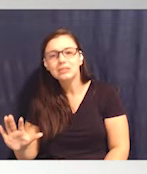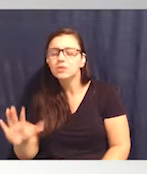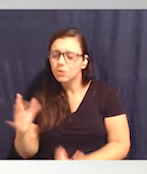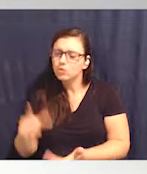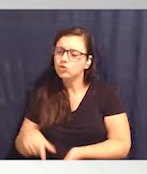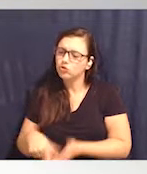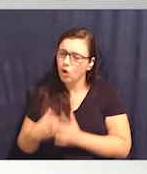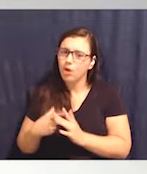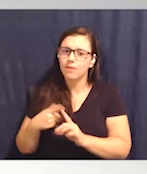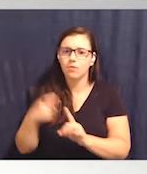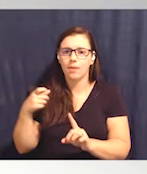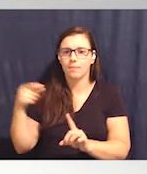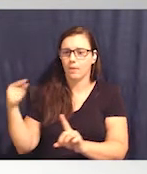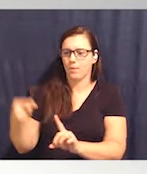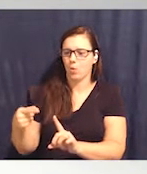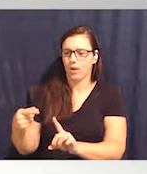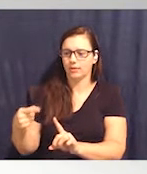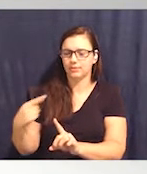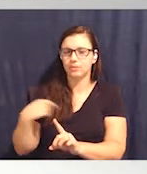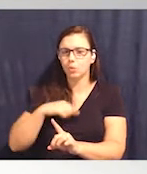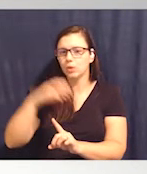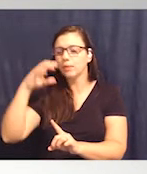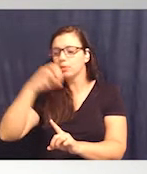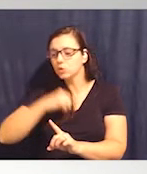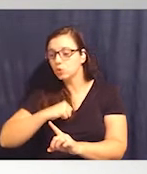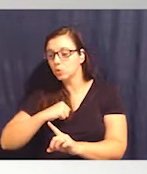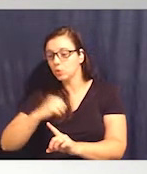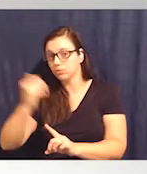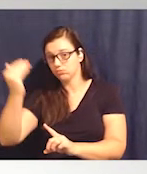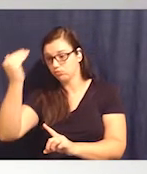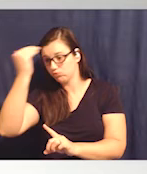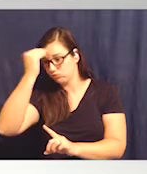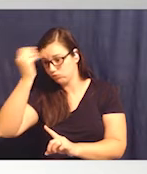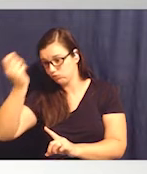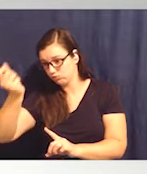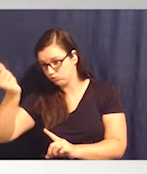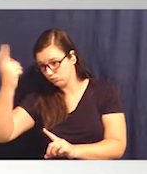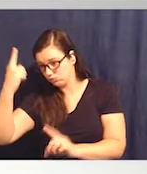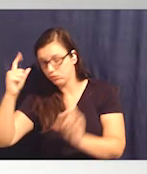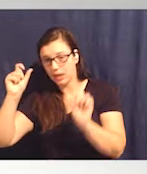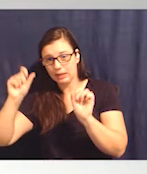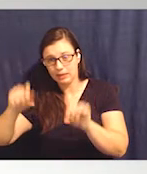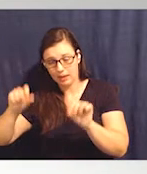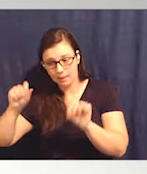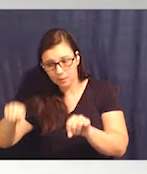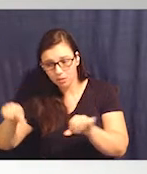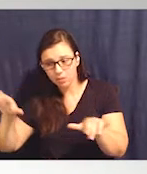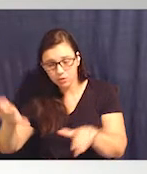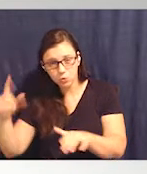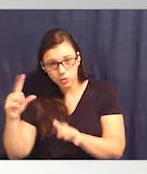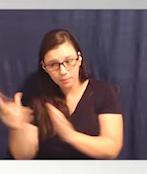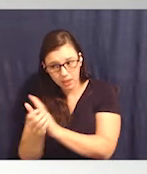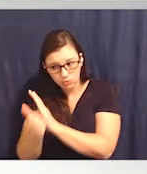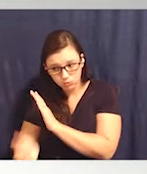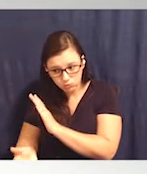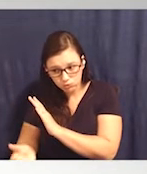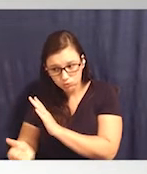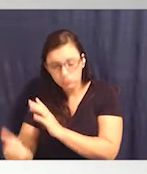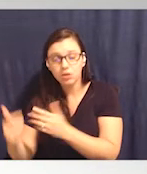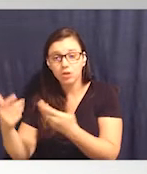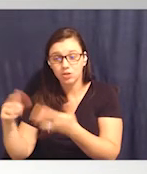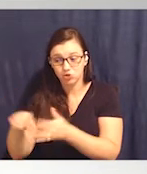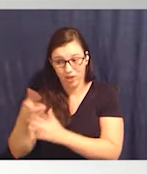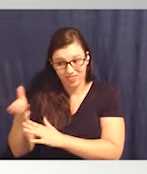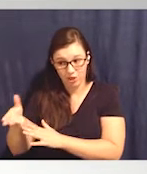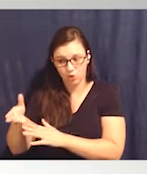we presume competence, we presume that the child is capable of doing something, and then step back. If you're starting back here,